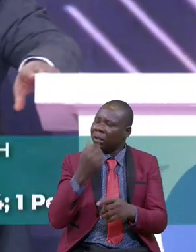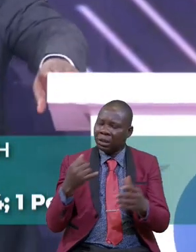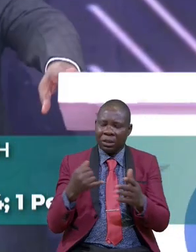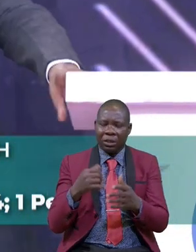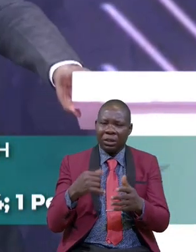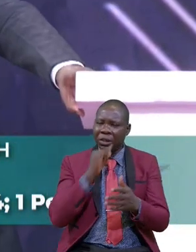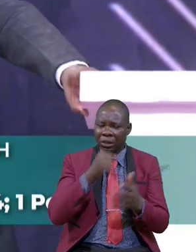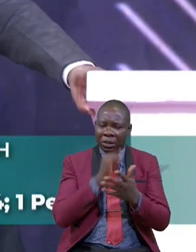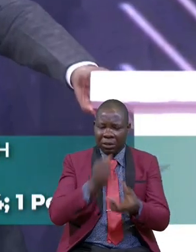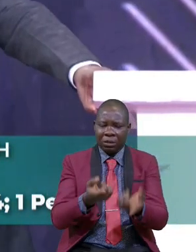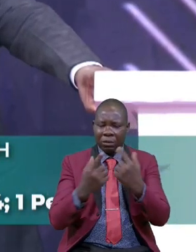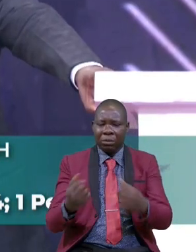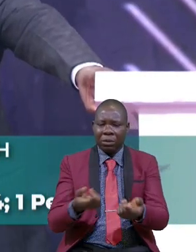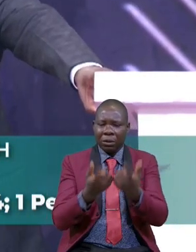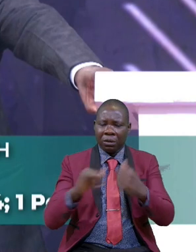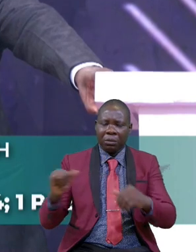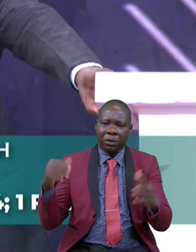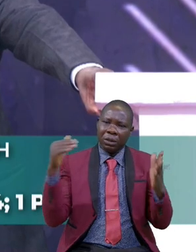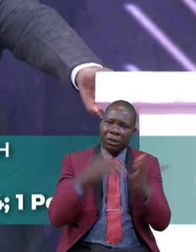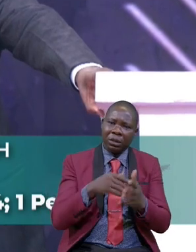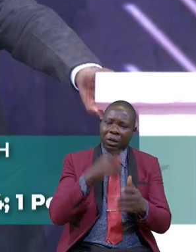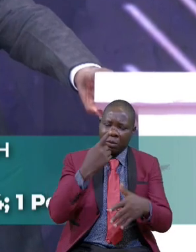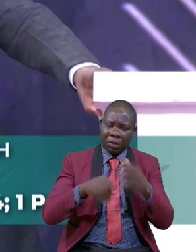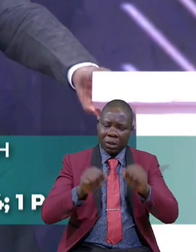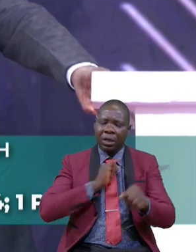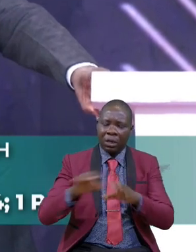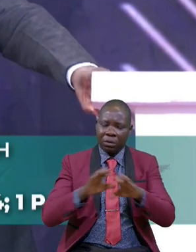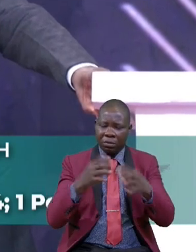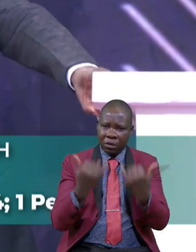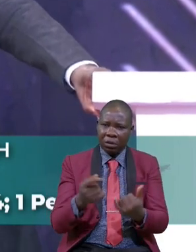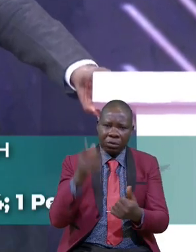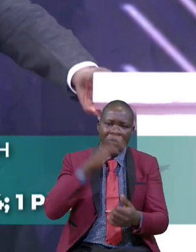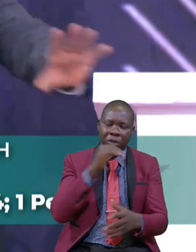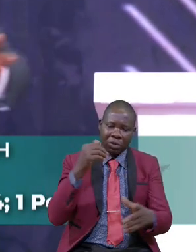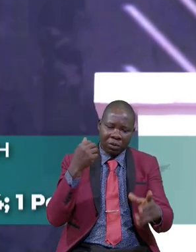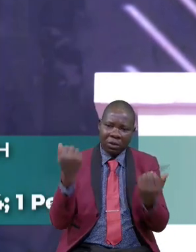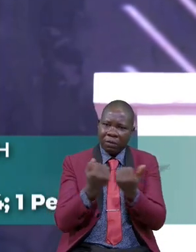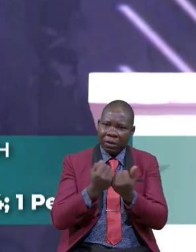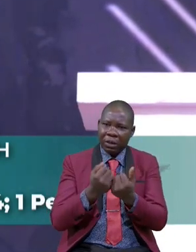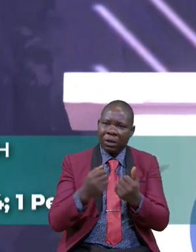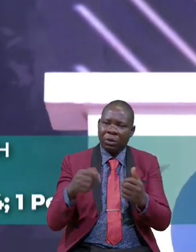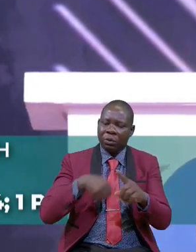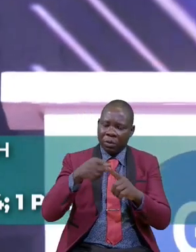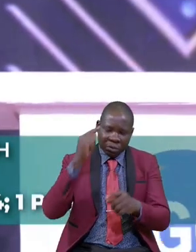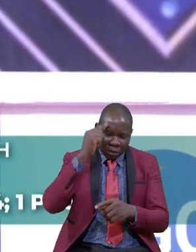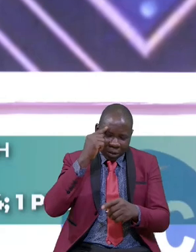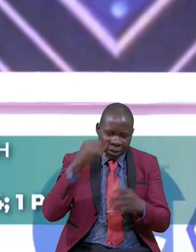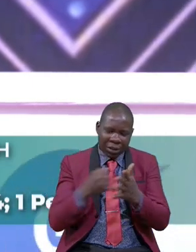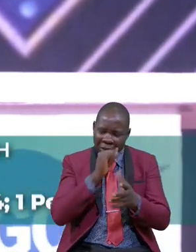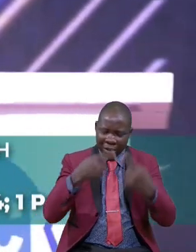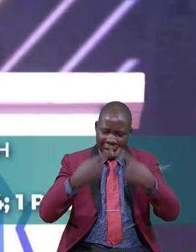now? You will not resist. Tu when pas you think quand tu it's happening again, ah, and because encore. It's happening